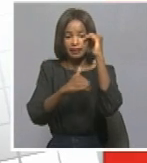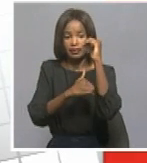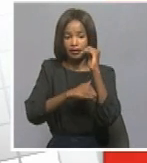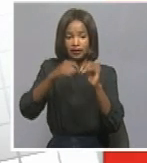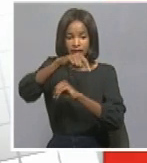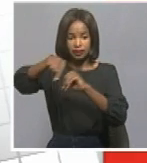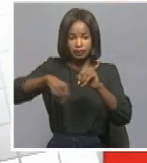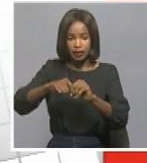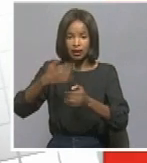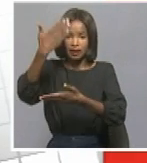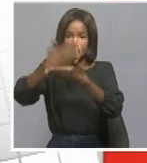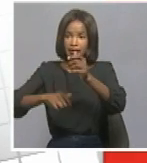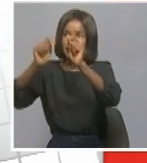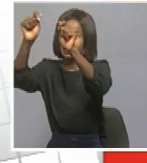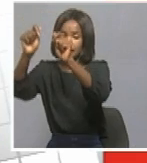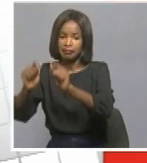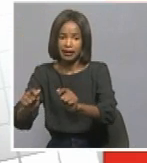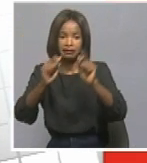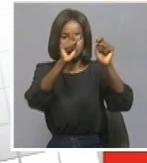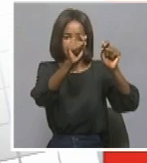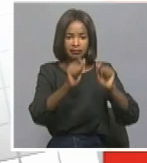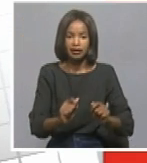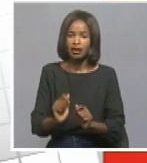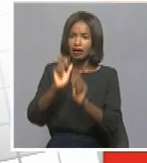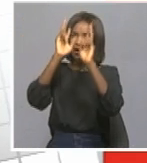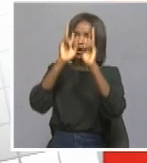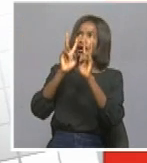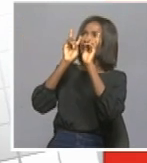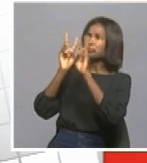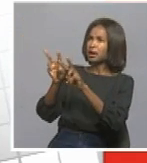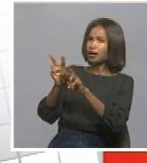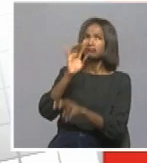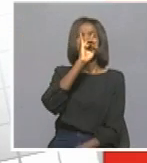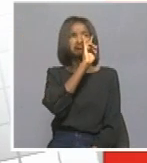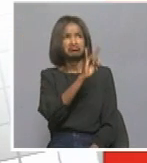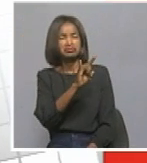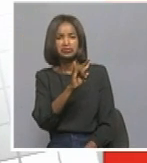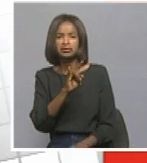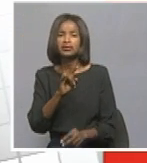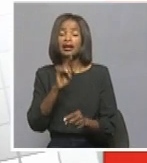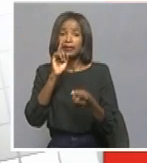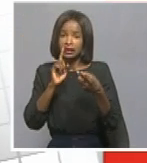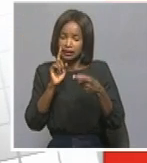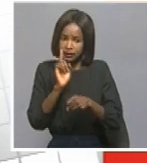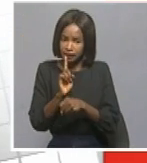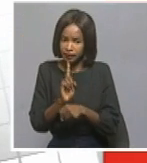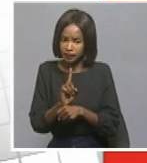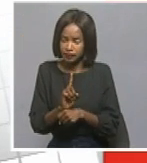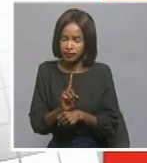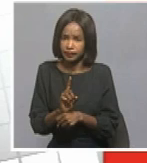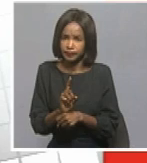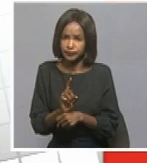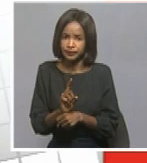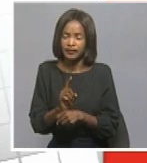it through a notice to the members of the public. But in essence, first of all, I think